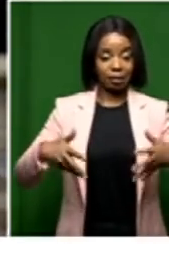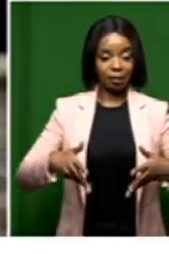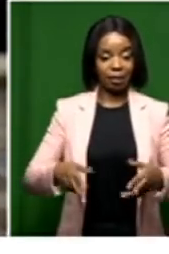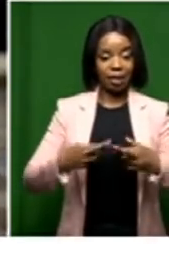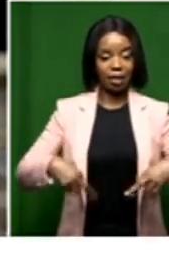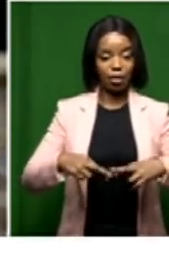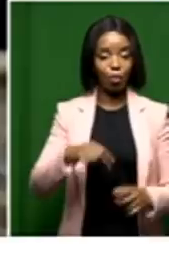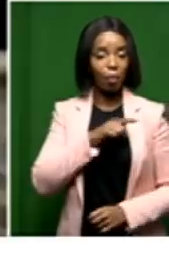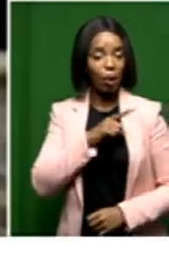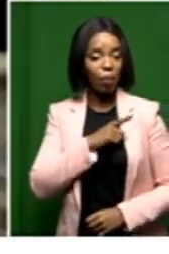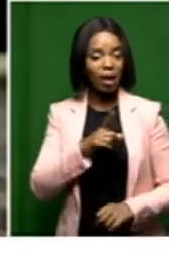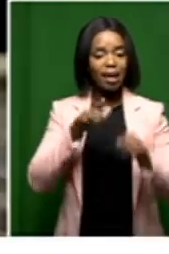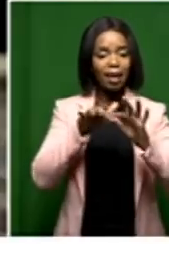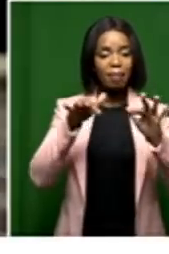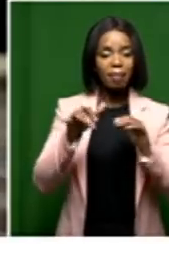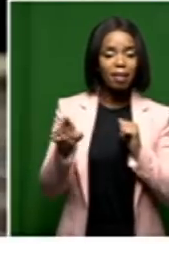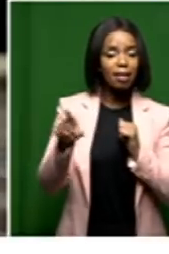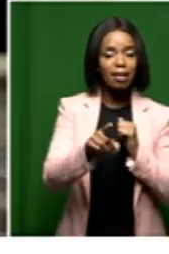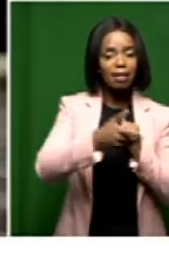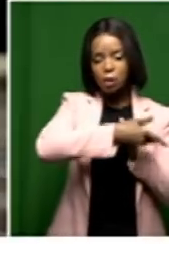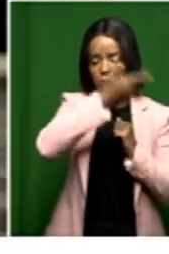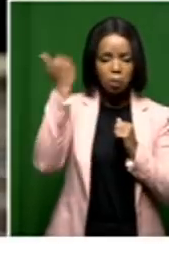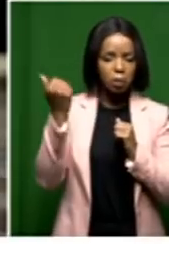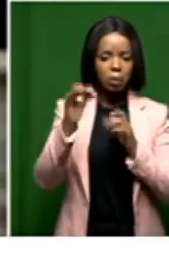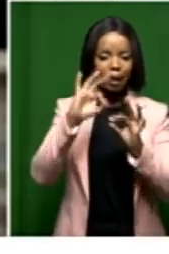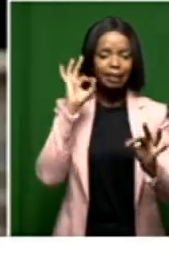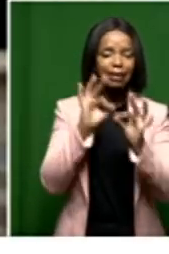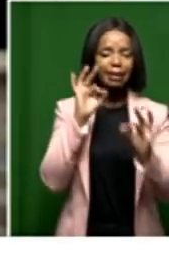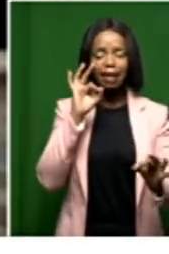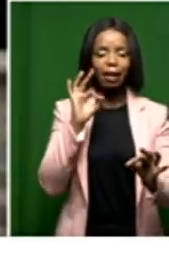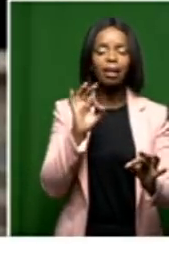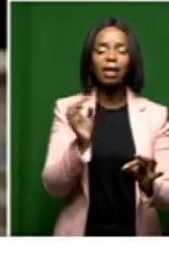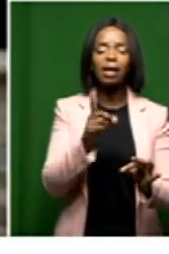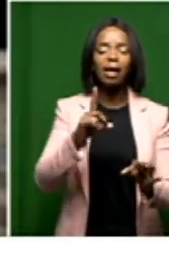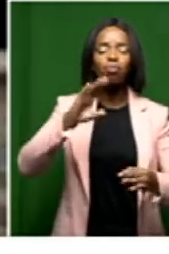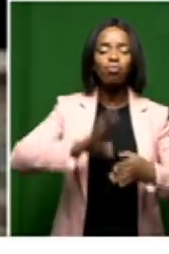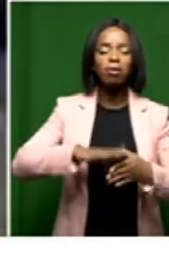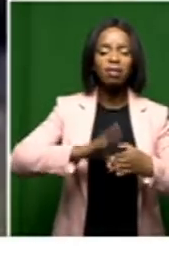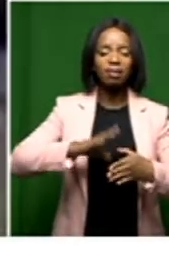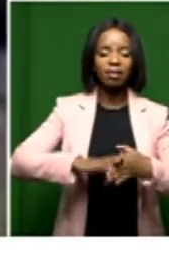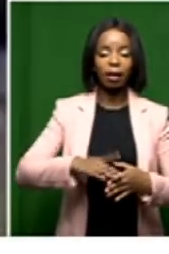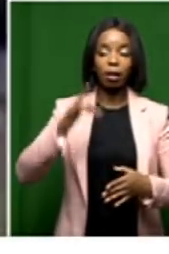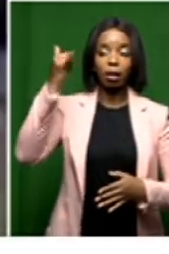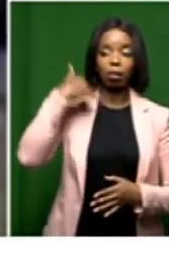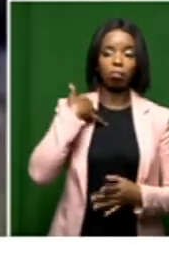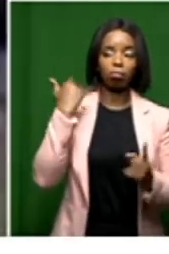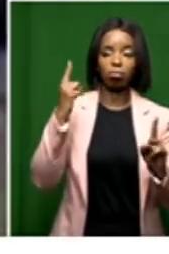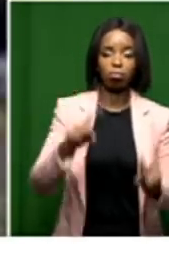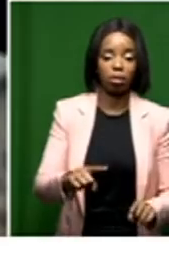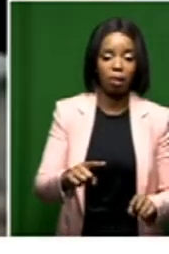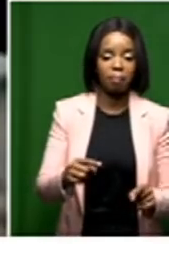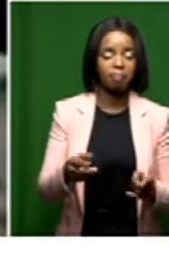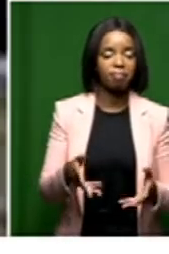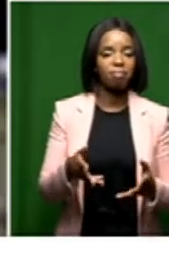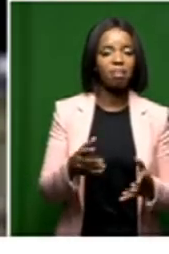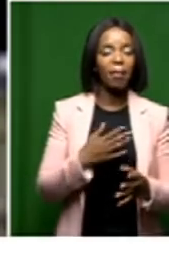people seemingly not knowing, or these learners not knowing exactly the exact reason why they were called here by